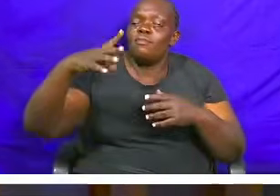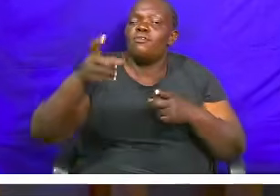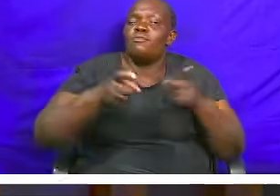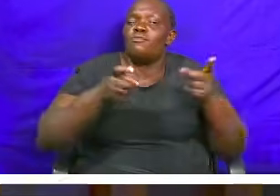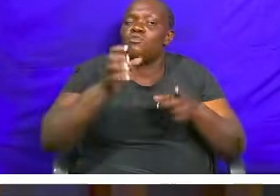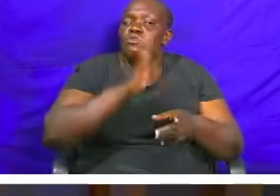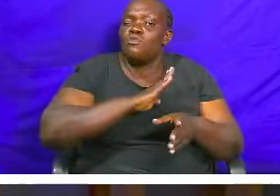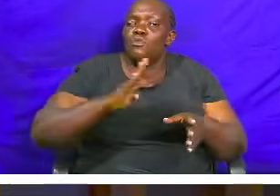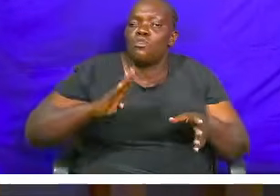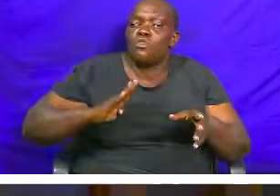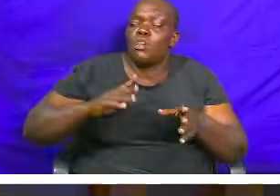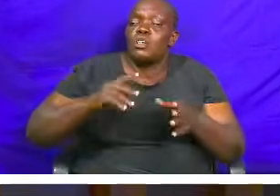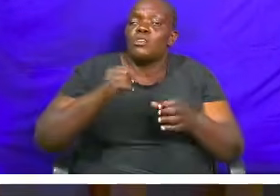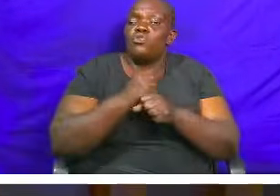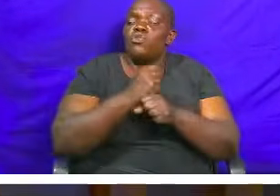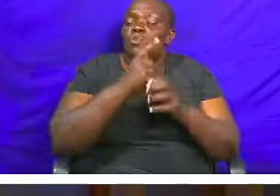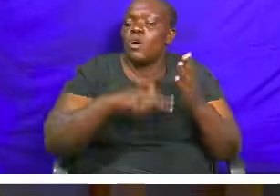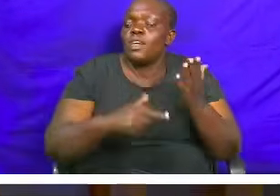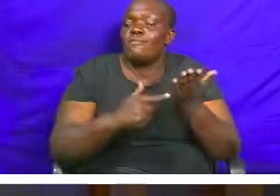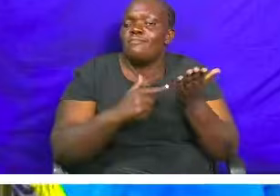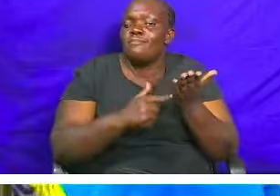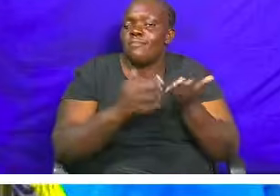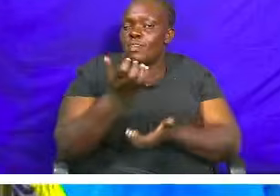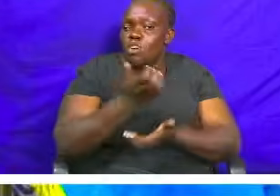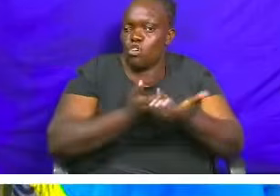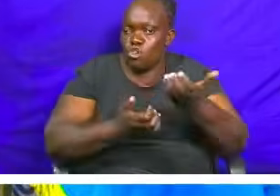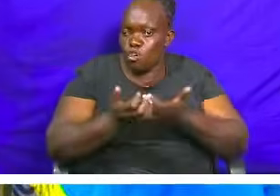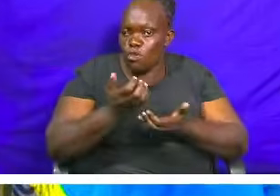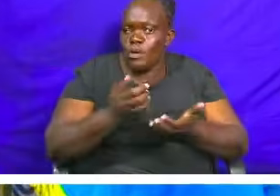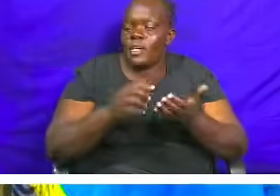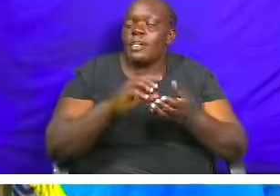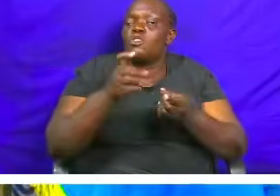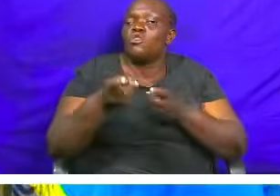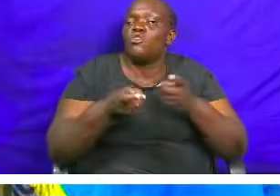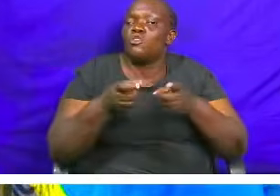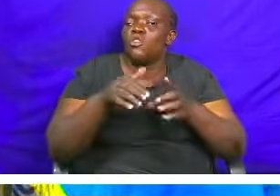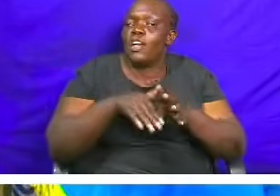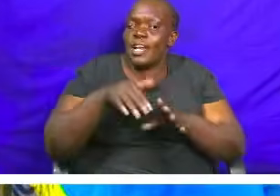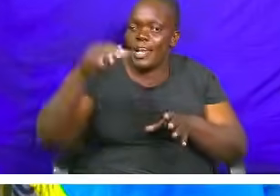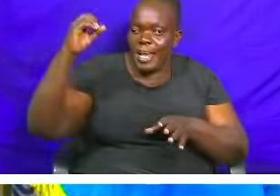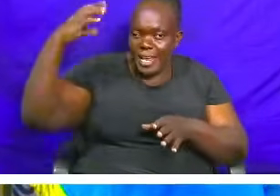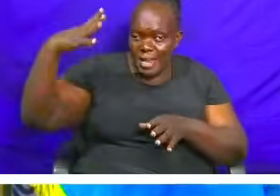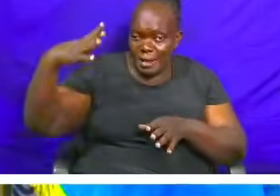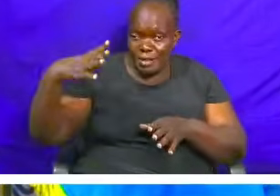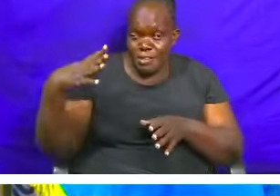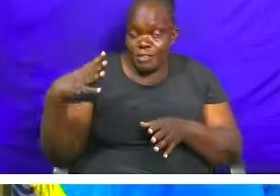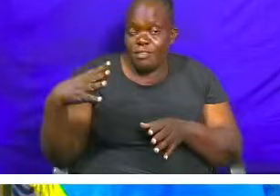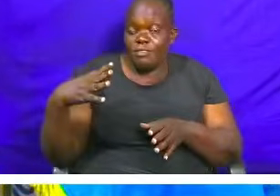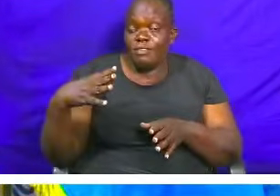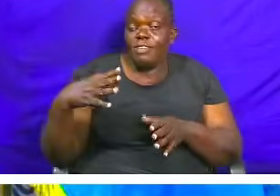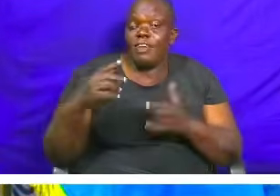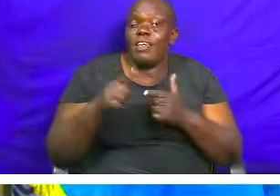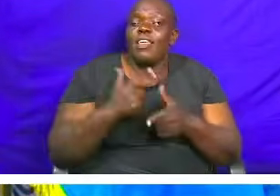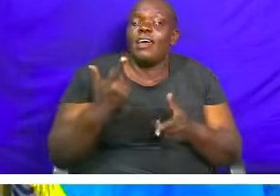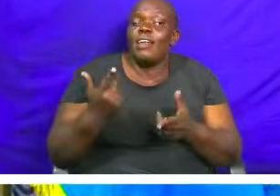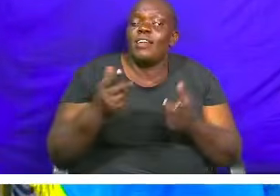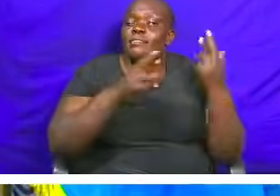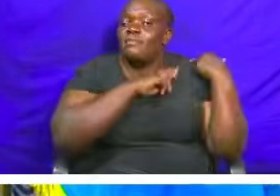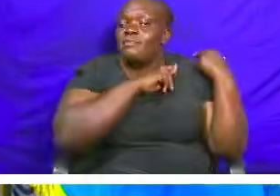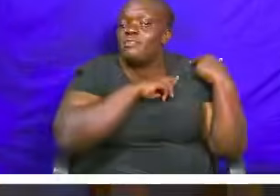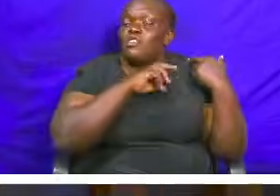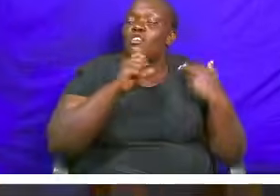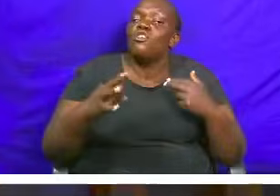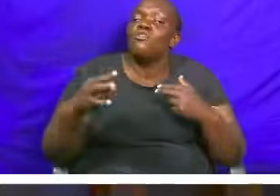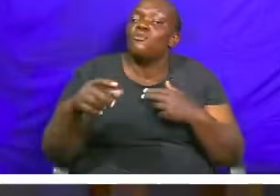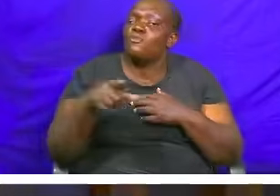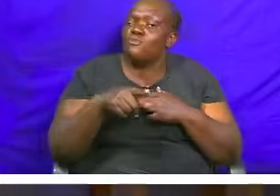was only doing technical and economic regulation of electricity subsector. And then the mandate of petroleum